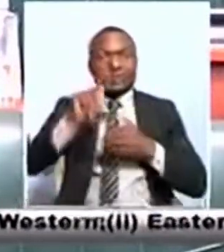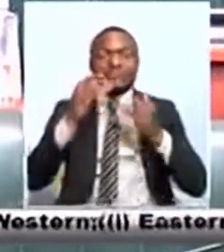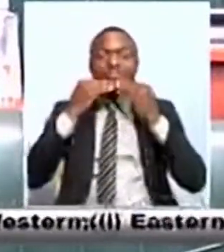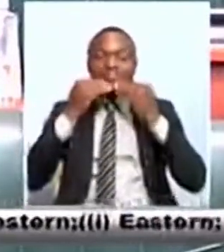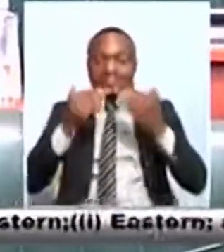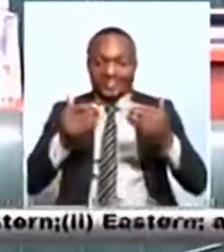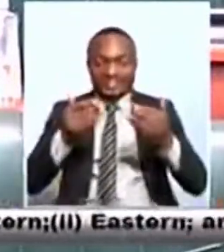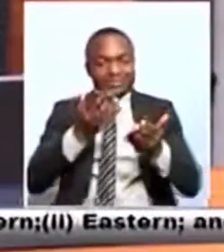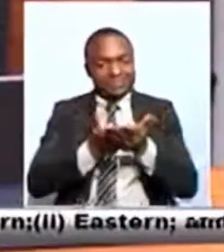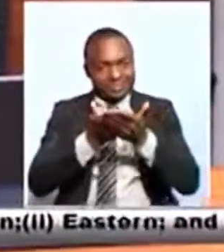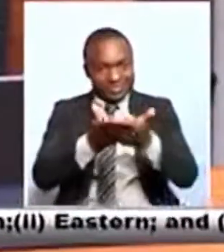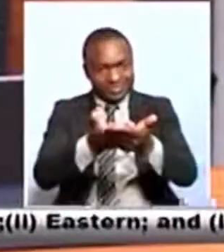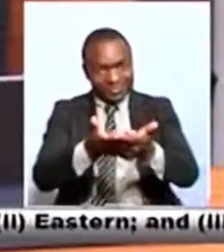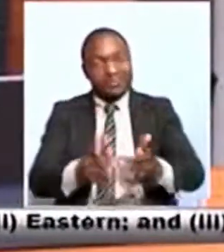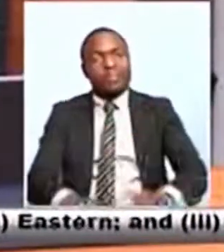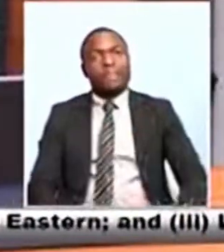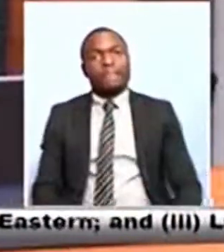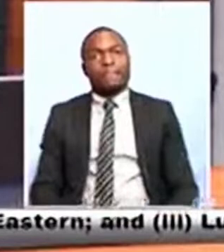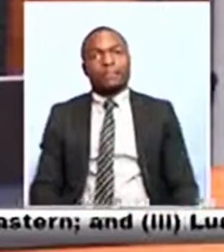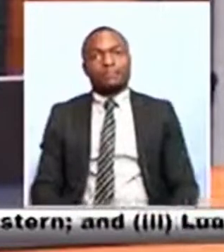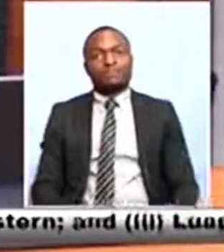submit.